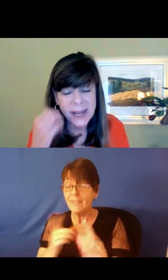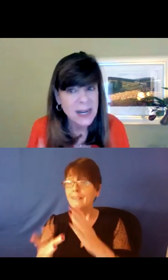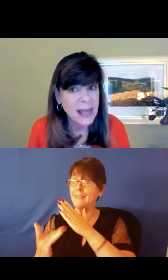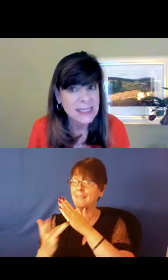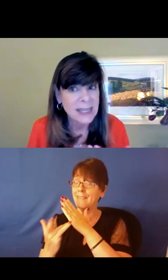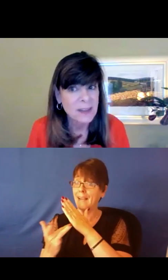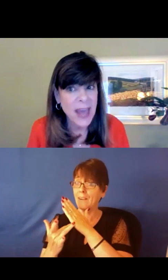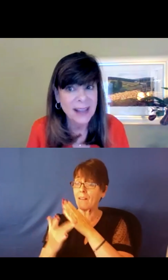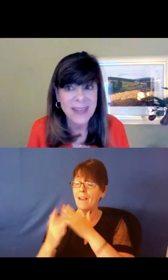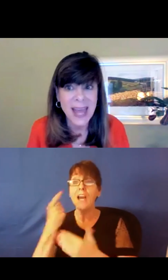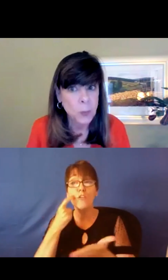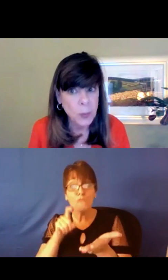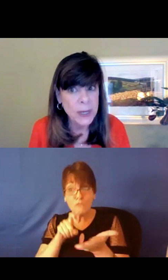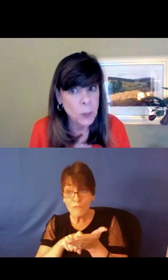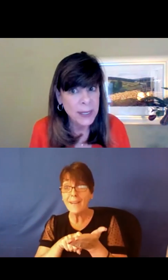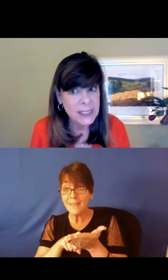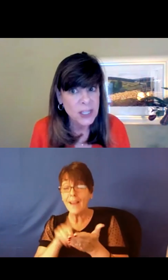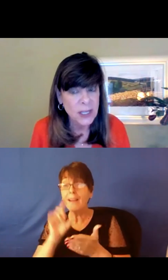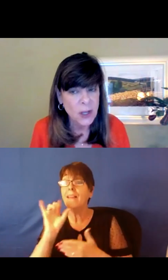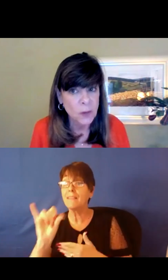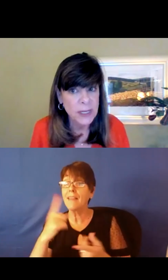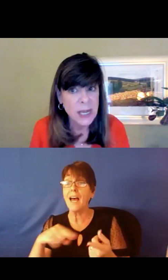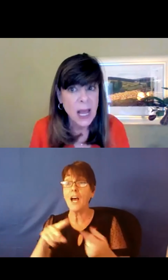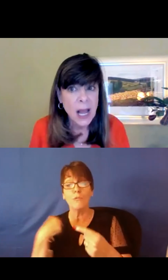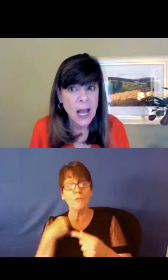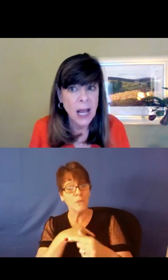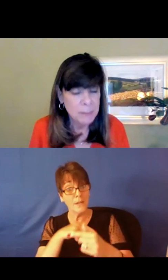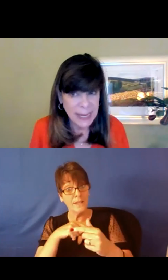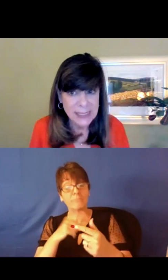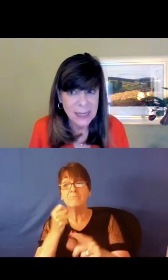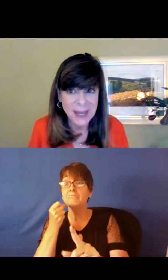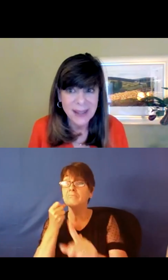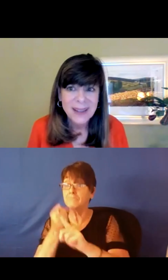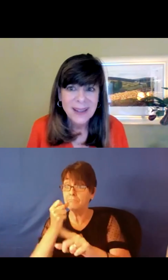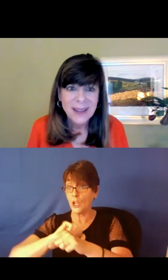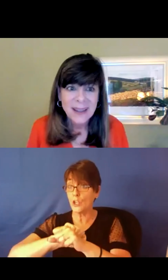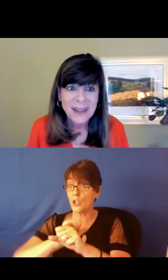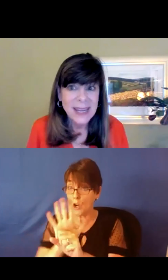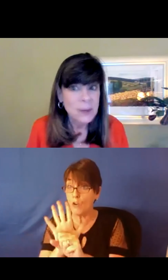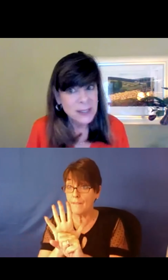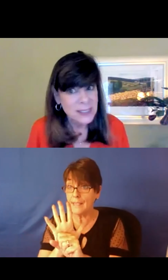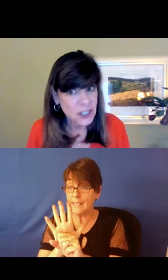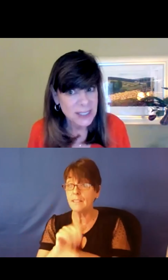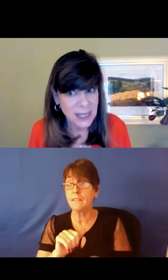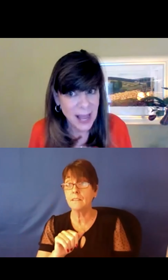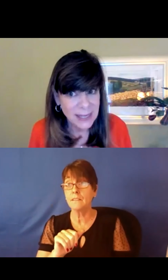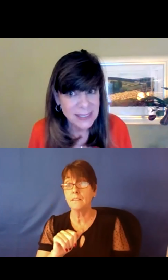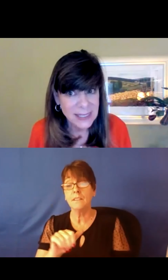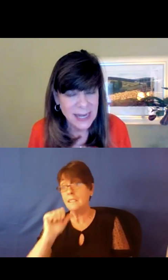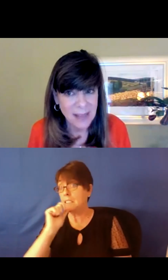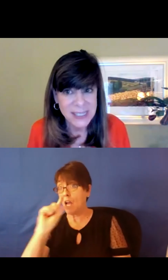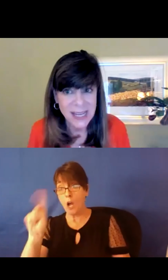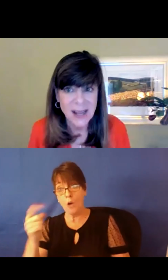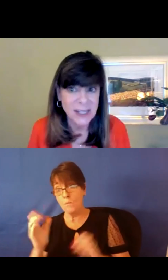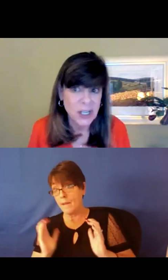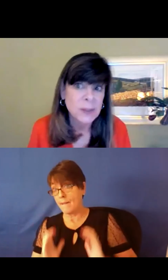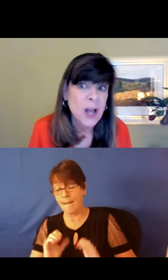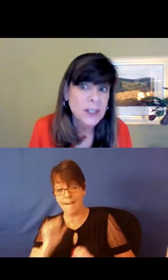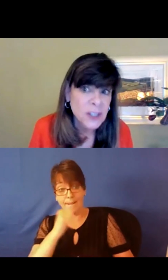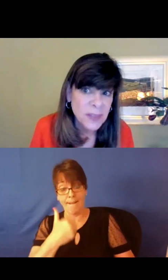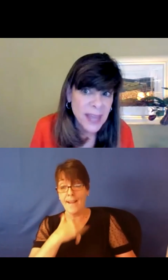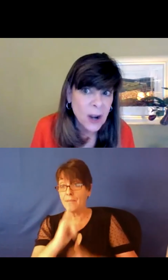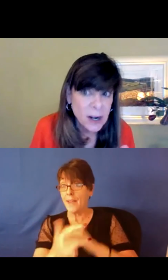and recognizing the fact that when we went into the COVID pandemic, it wasn't just that clients didn't have the